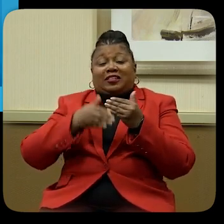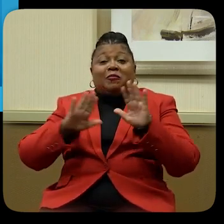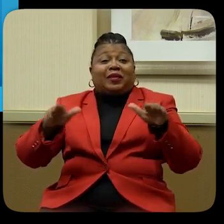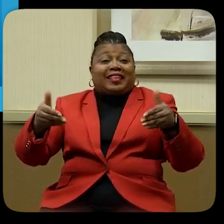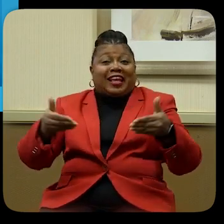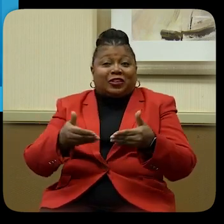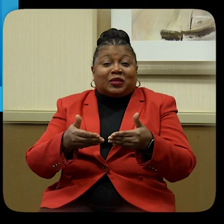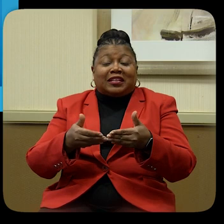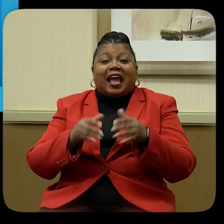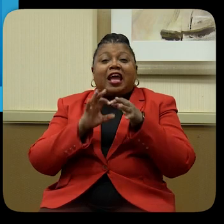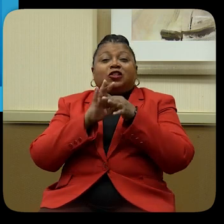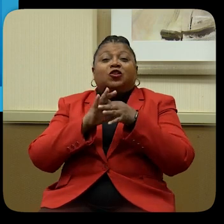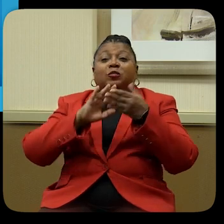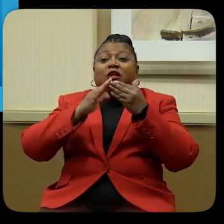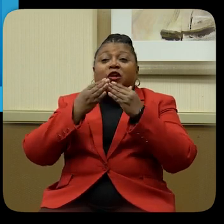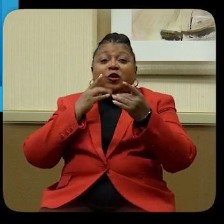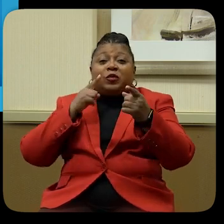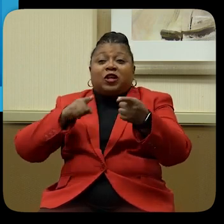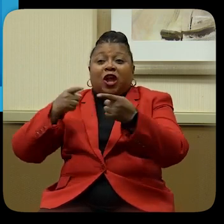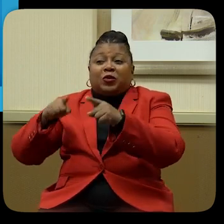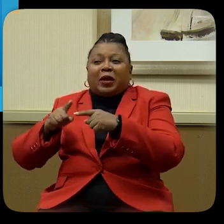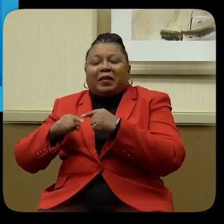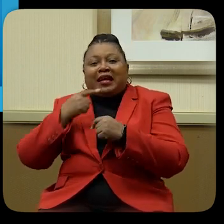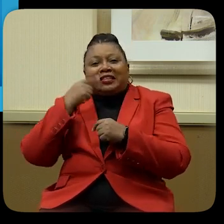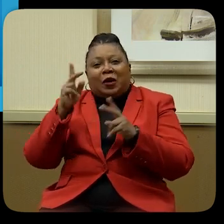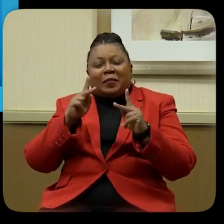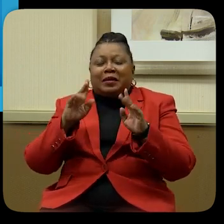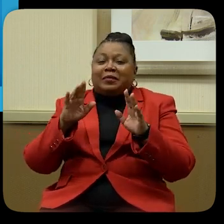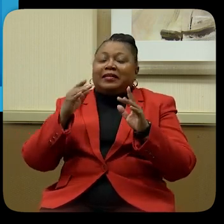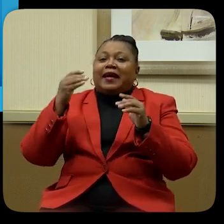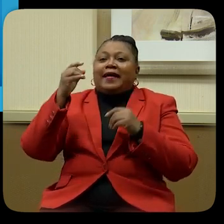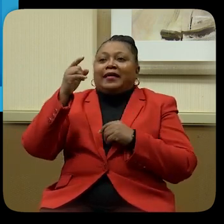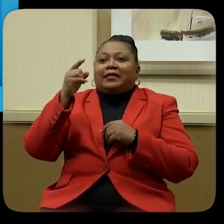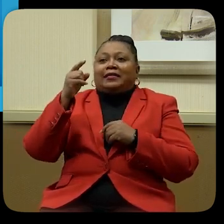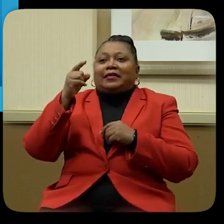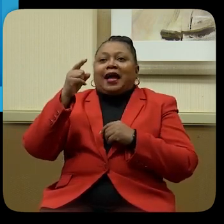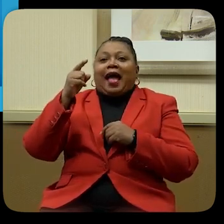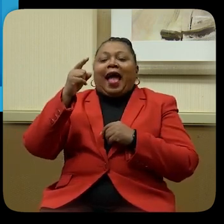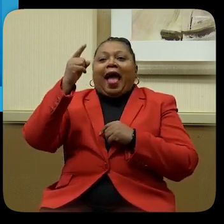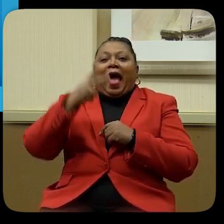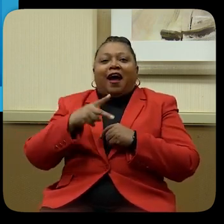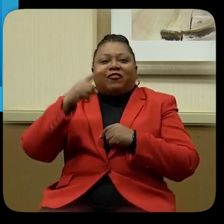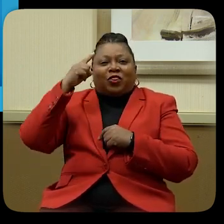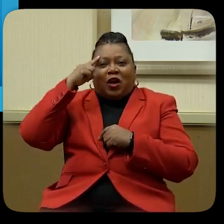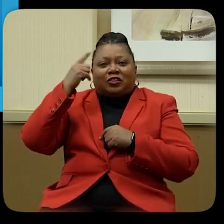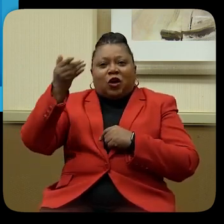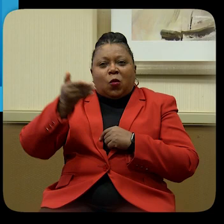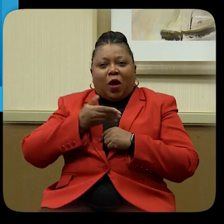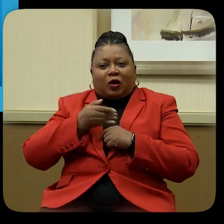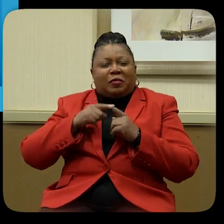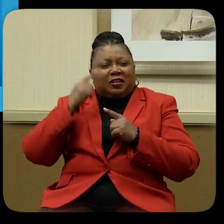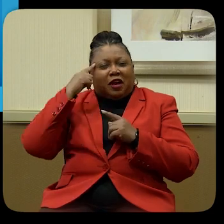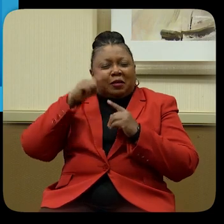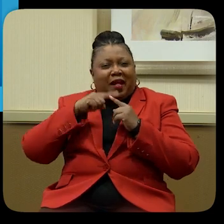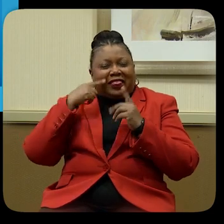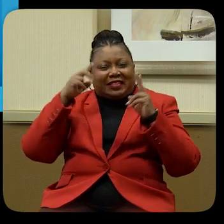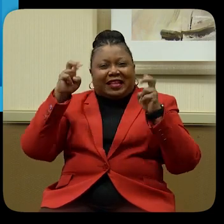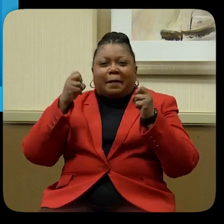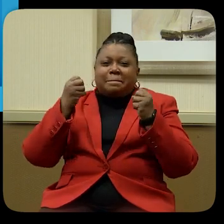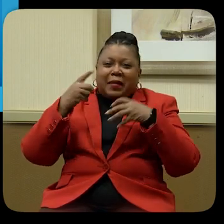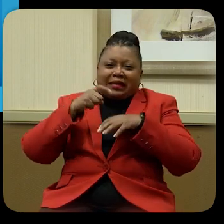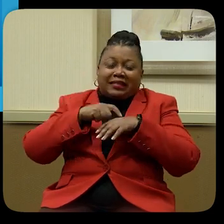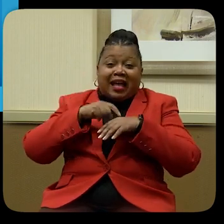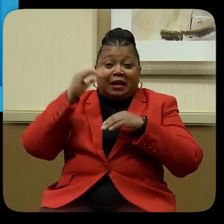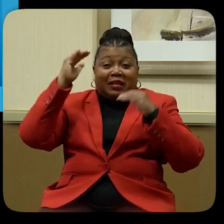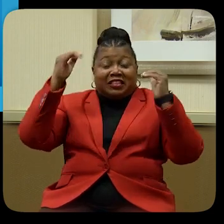intros. In terms of community agreements, I always say to people, half thoughts are welcome. When we talk about this topic, a lot of